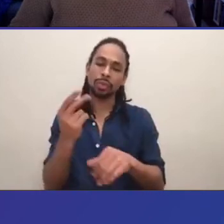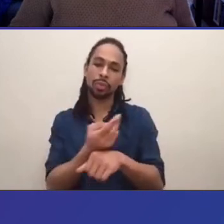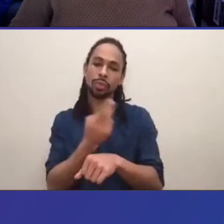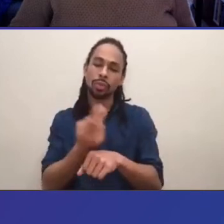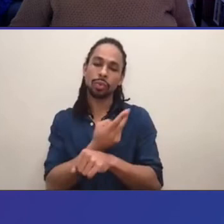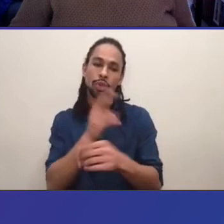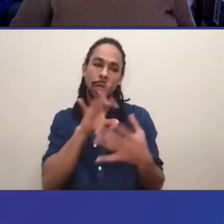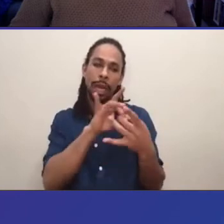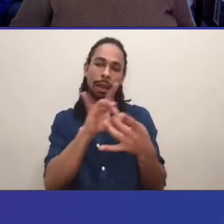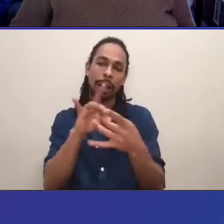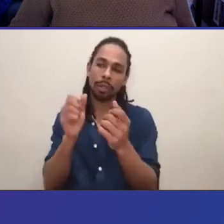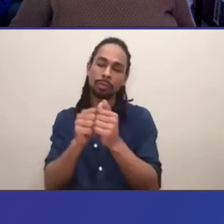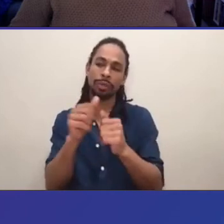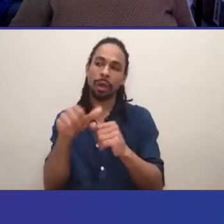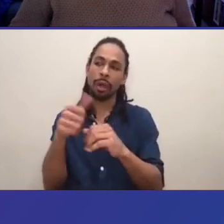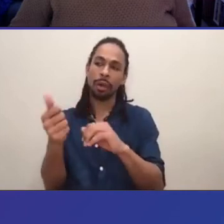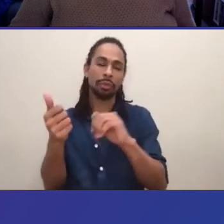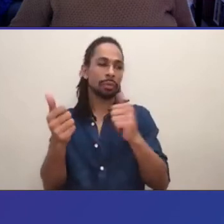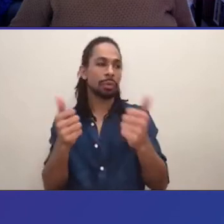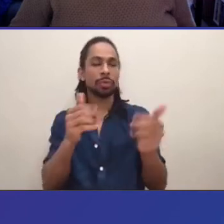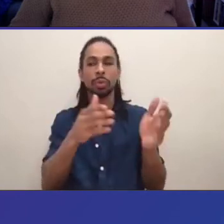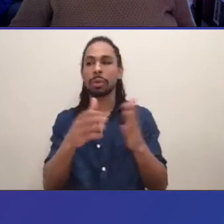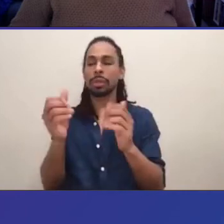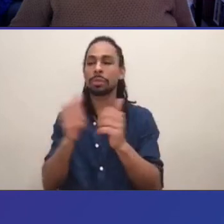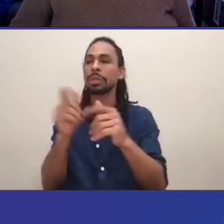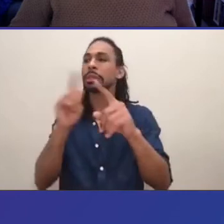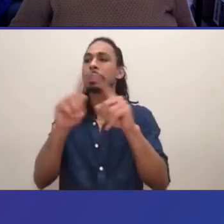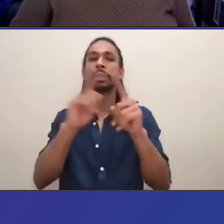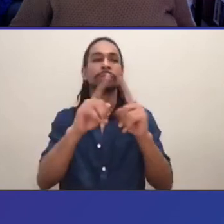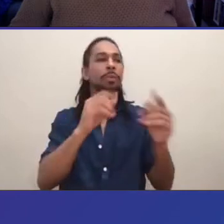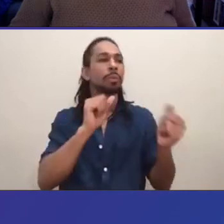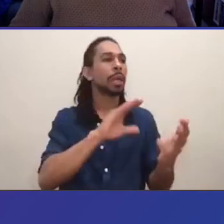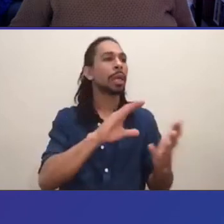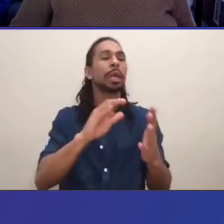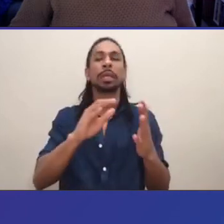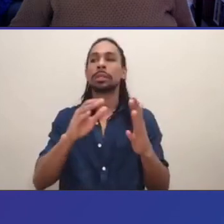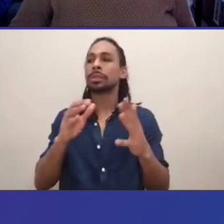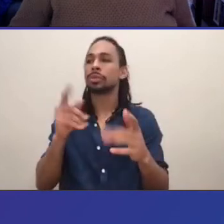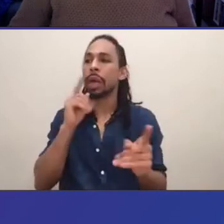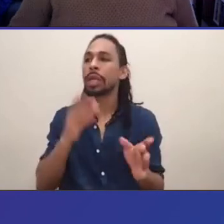others organizing in different ways, with different language, with different strategies?